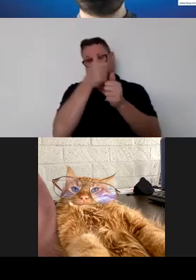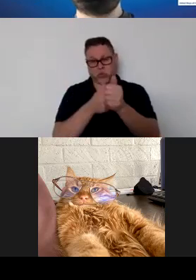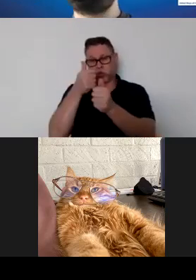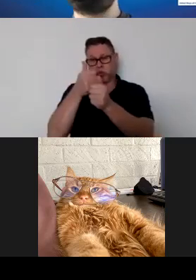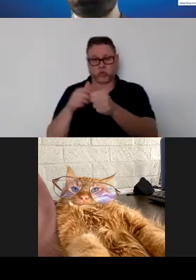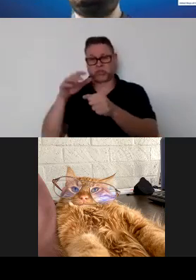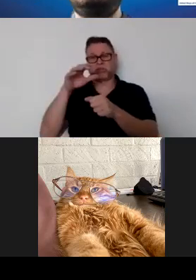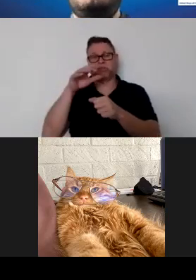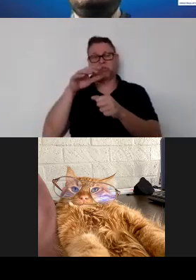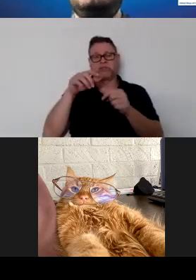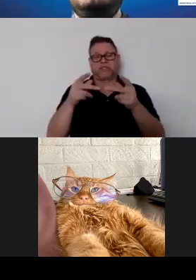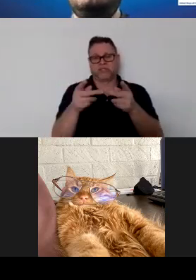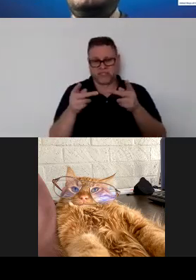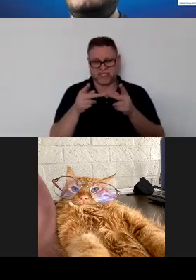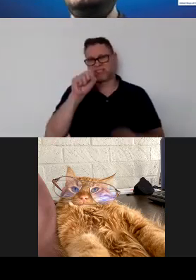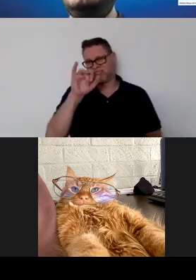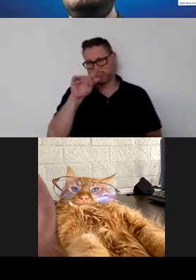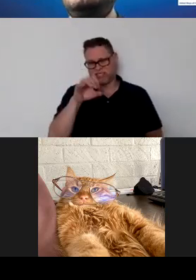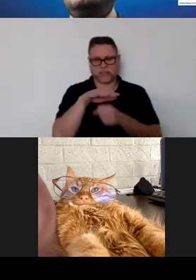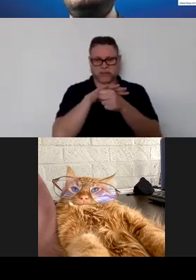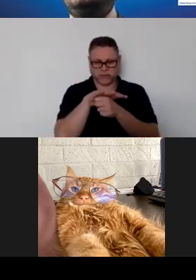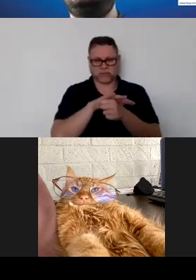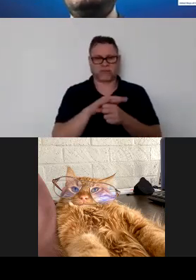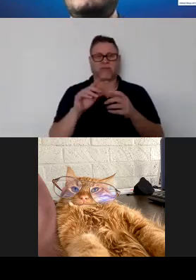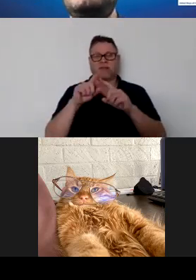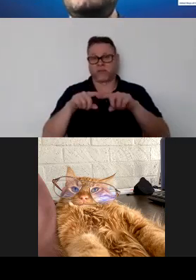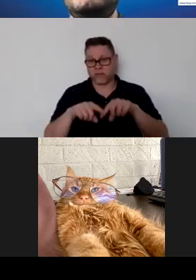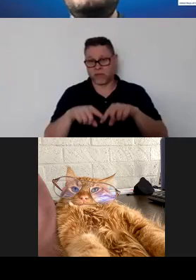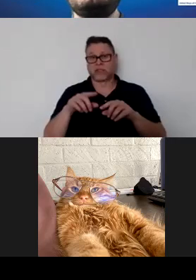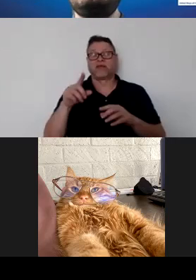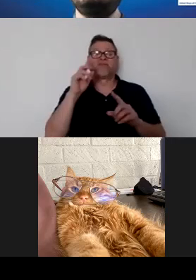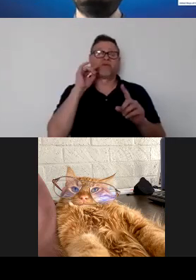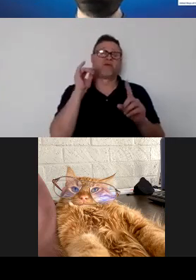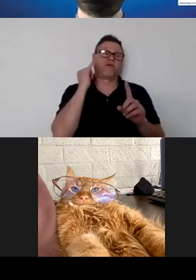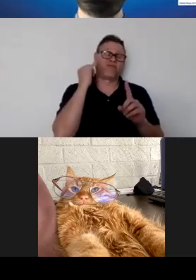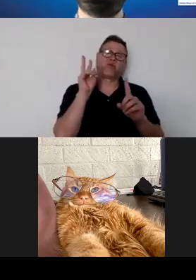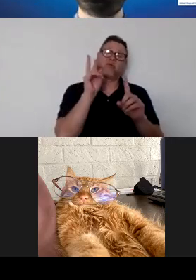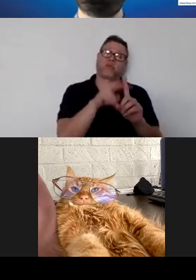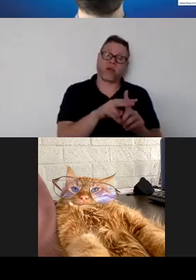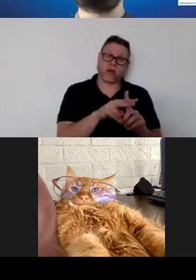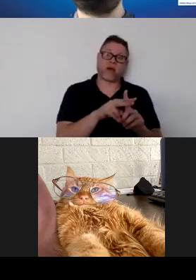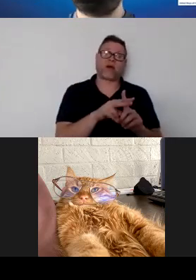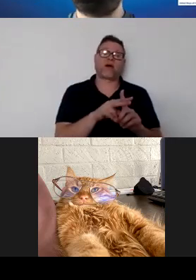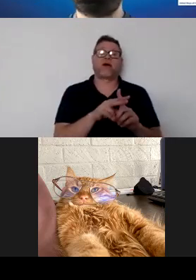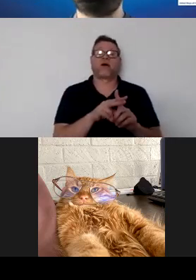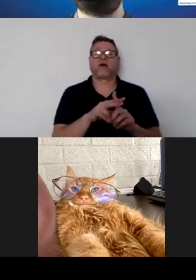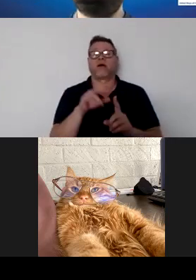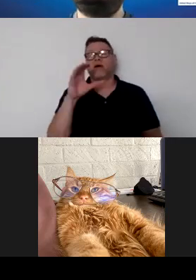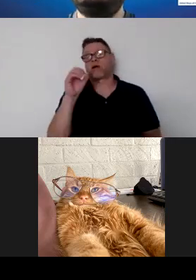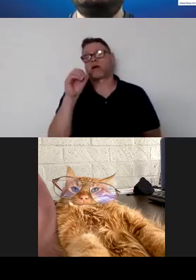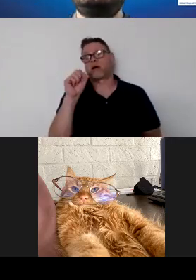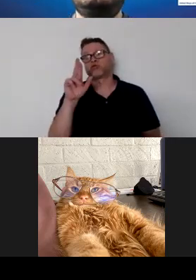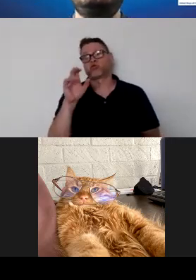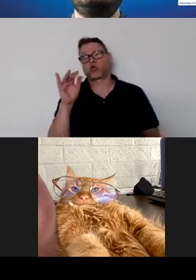Now, it's also going to depend on the composition of your partnerships, right? So whether you apply to as a consortium of